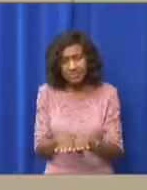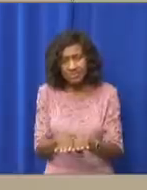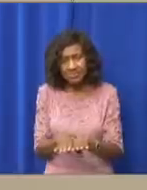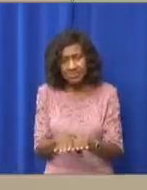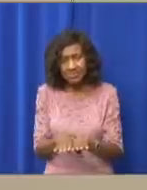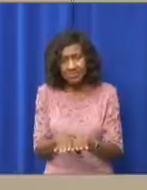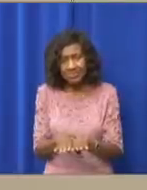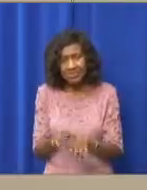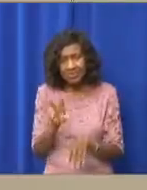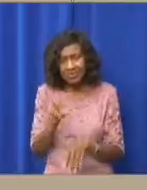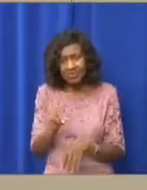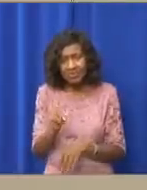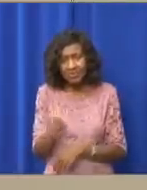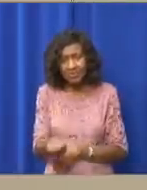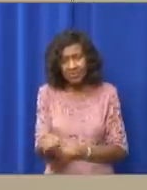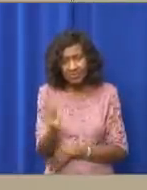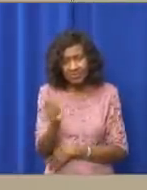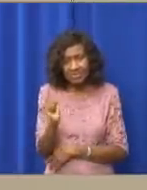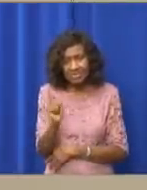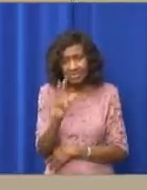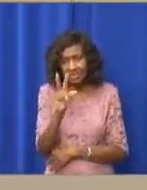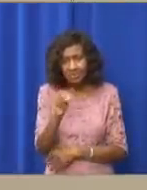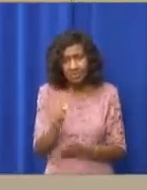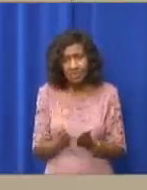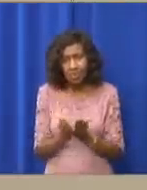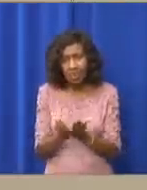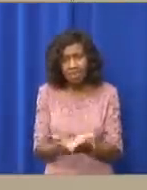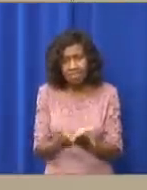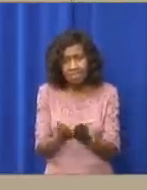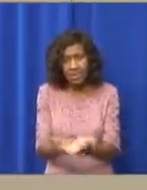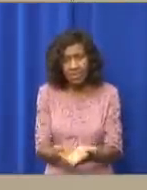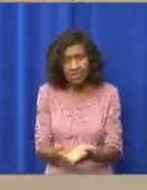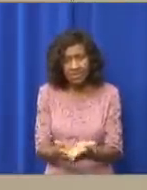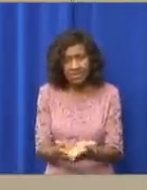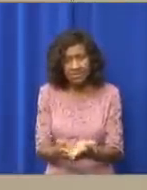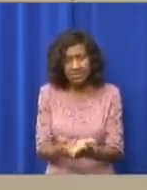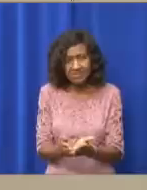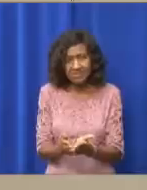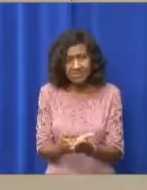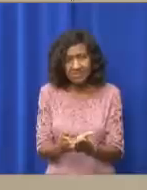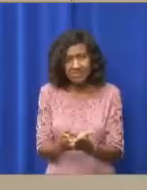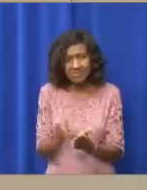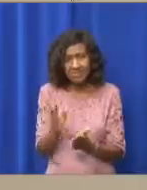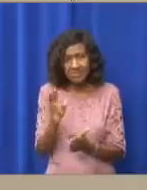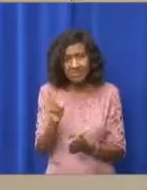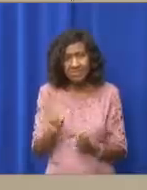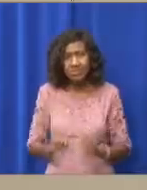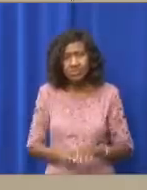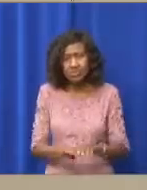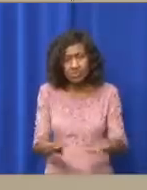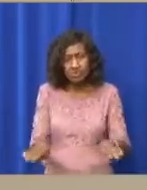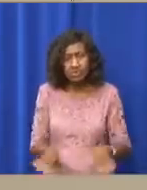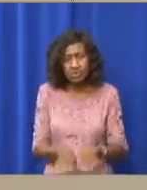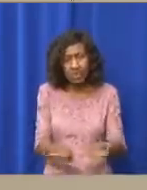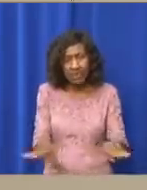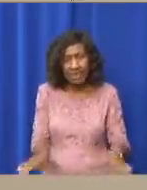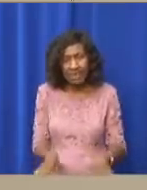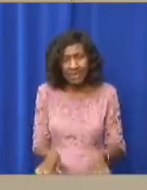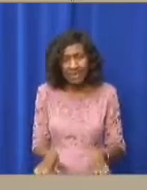no fishing, no boating, and no access to the beaches, no swimming at